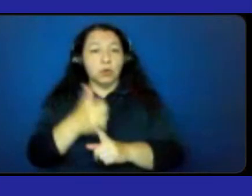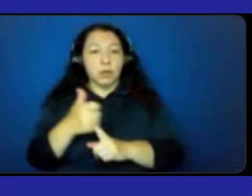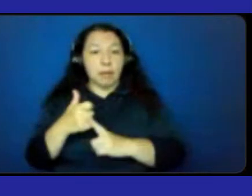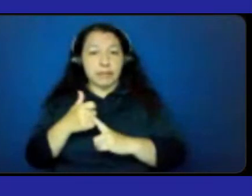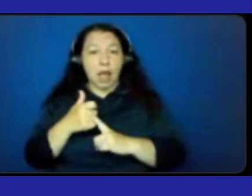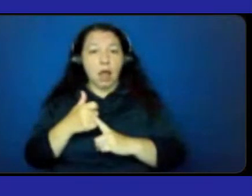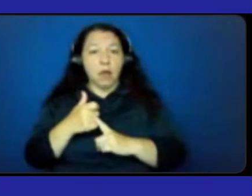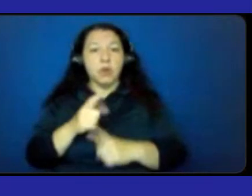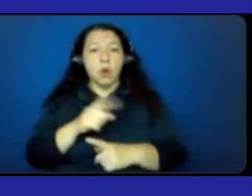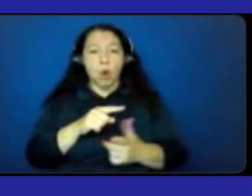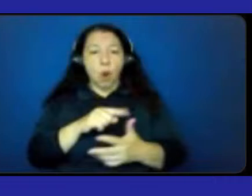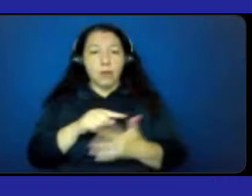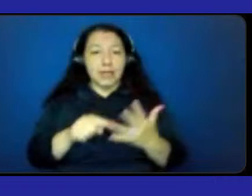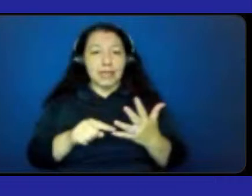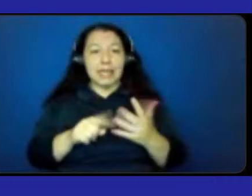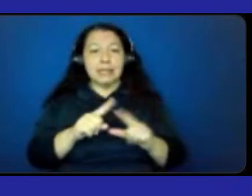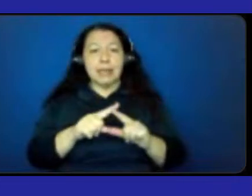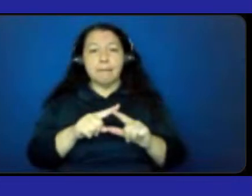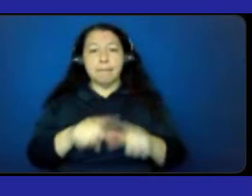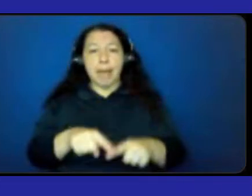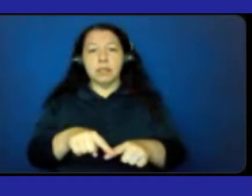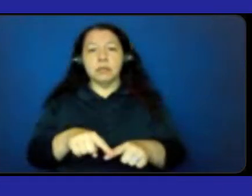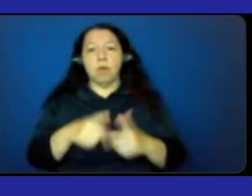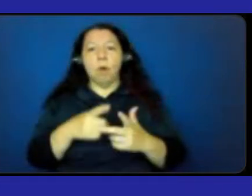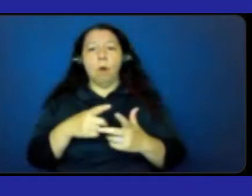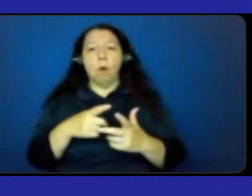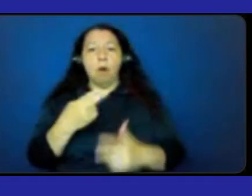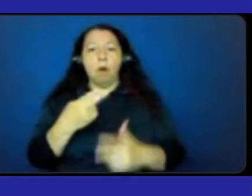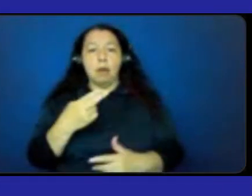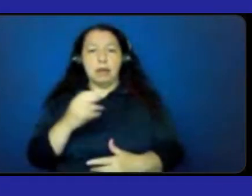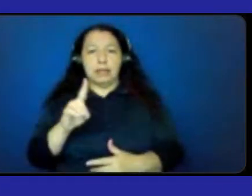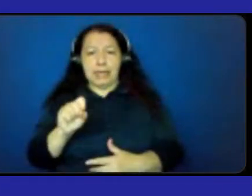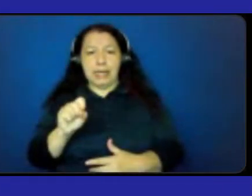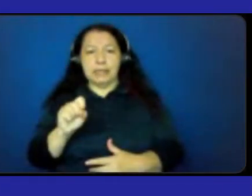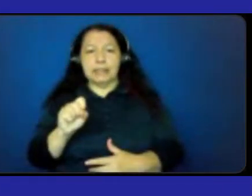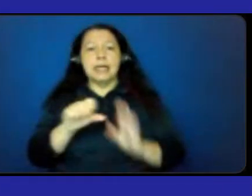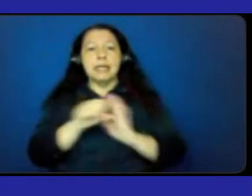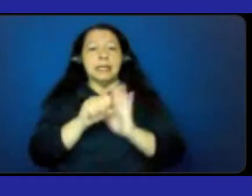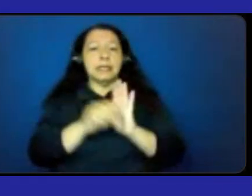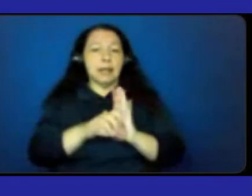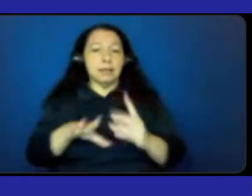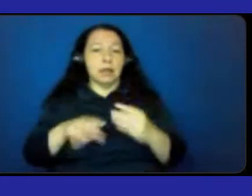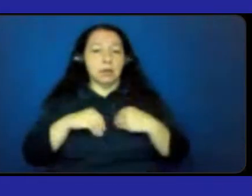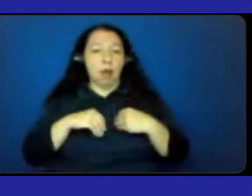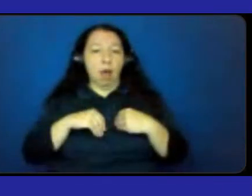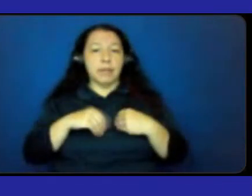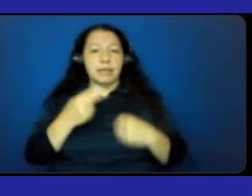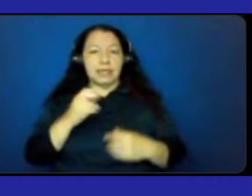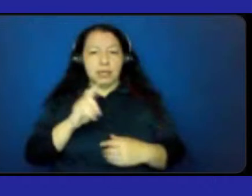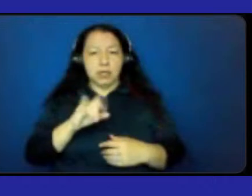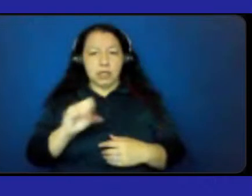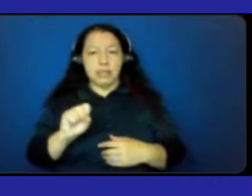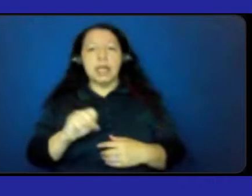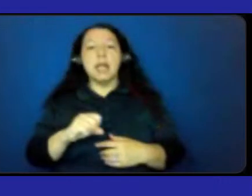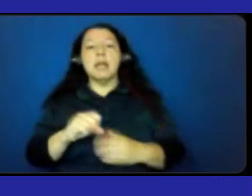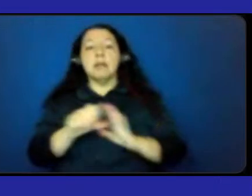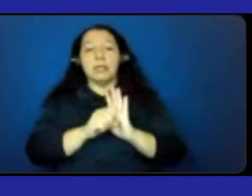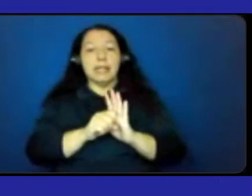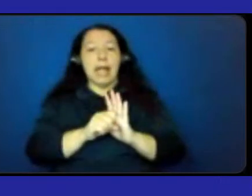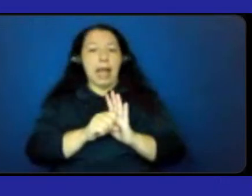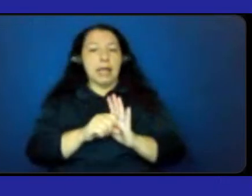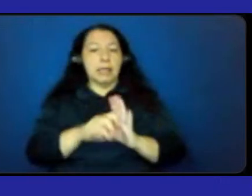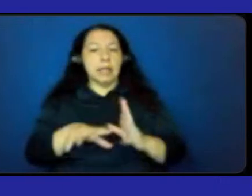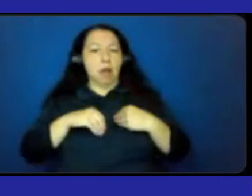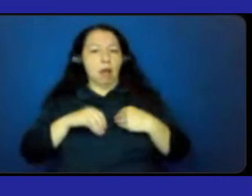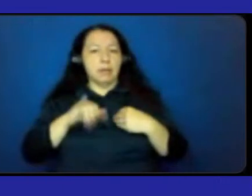based on HEDIS, and the state has adopted them for the quality award, its own quality assurance reporting reward, or